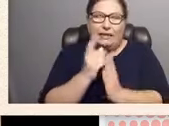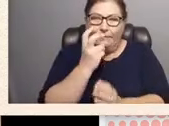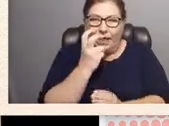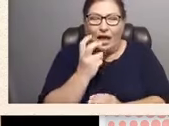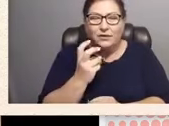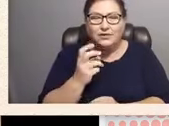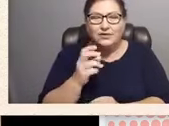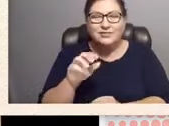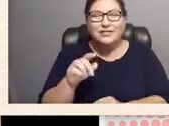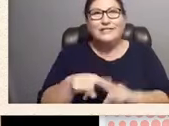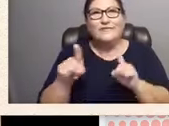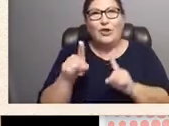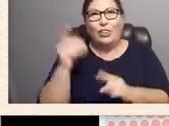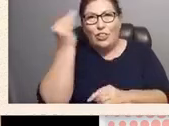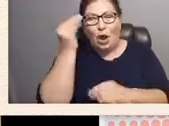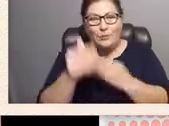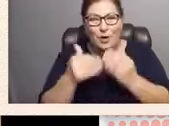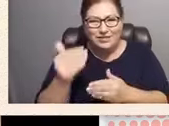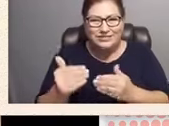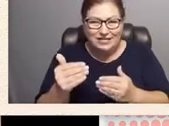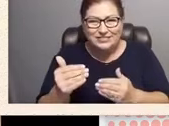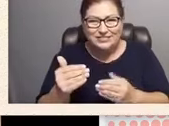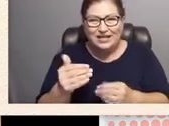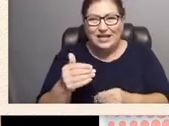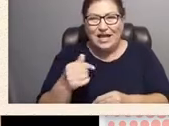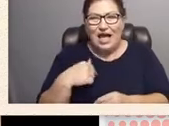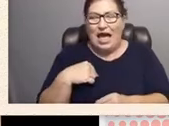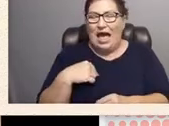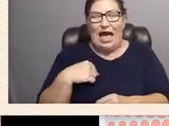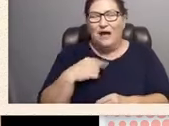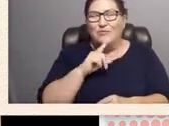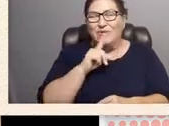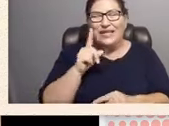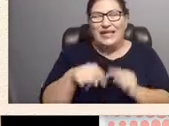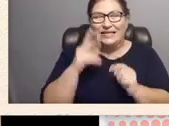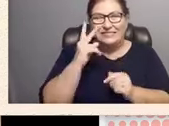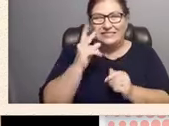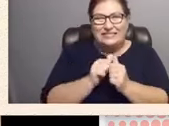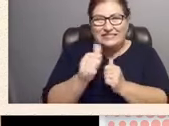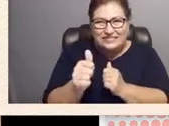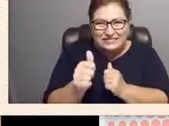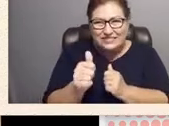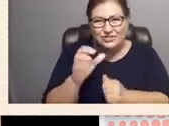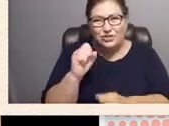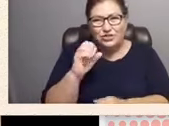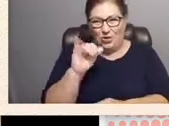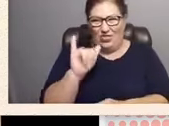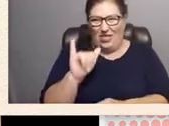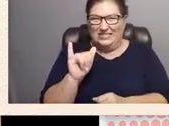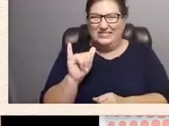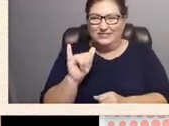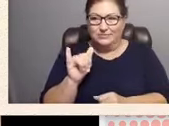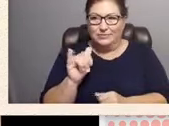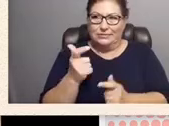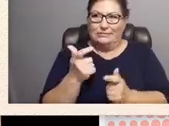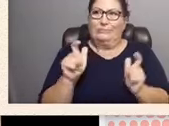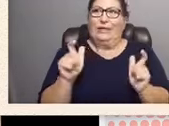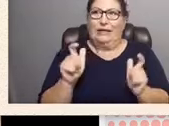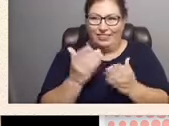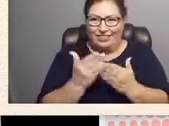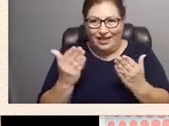if like, I can't tell distance, so it's kind of like that's a really big play depending on weather and time and all